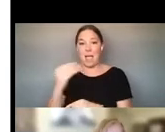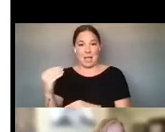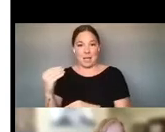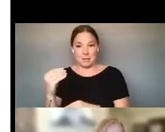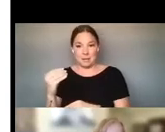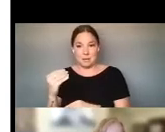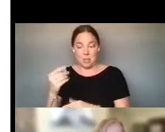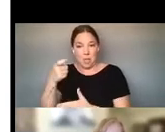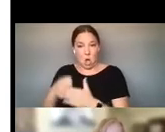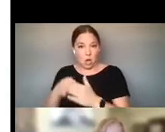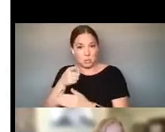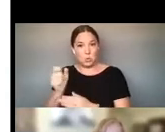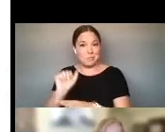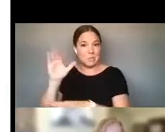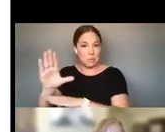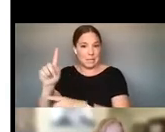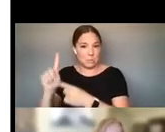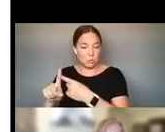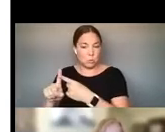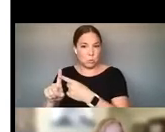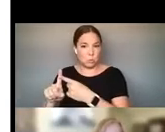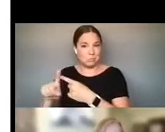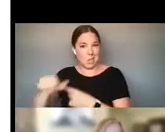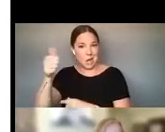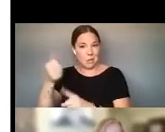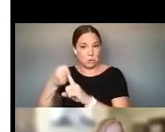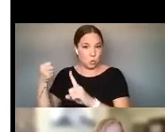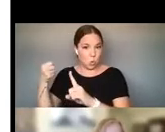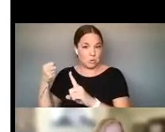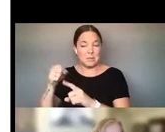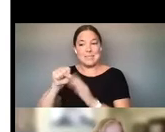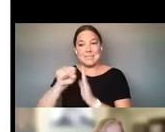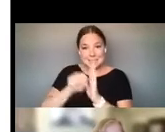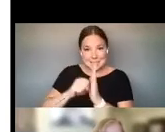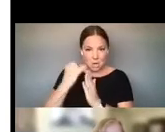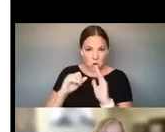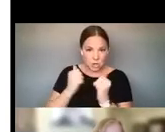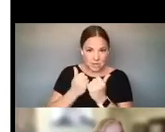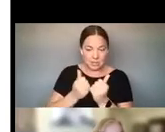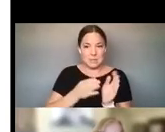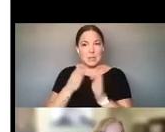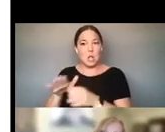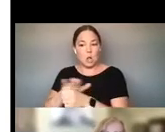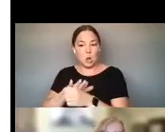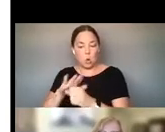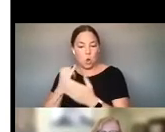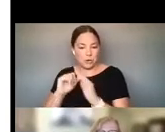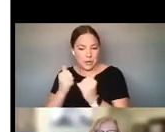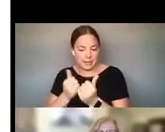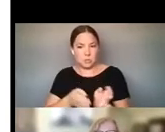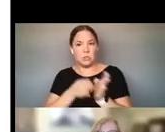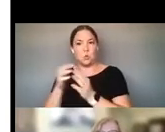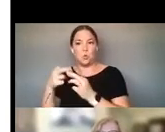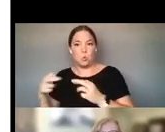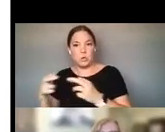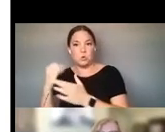submit to any other source, whether it's a state arts agency, your local arts agency, a regional